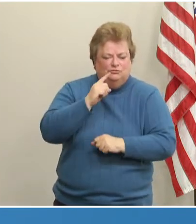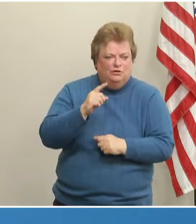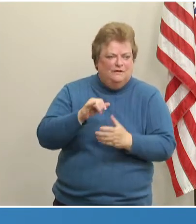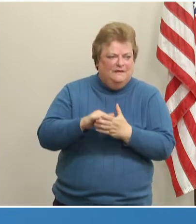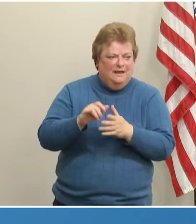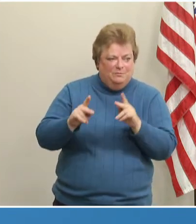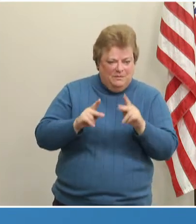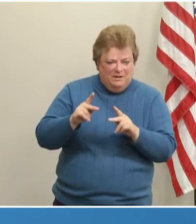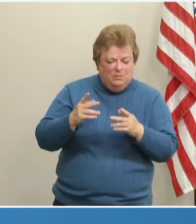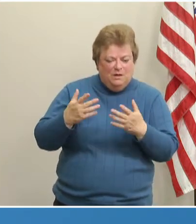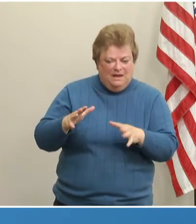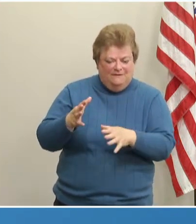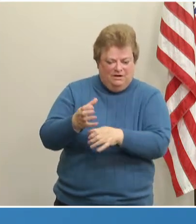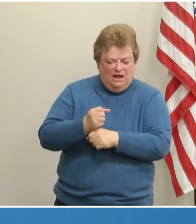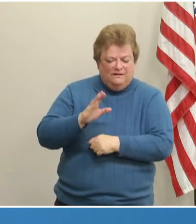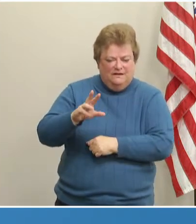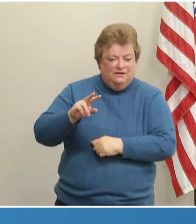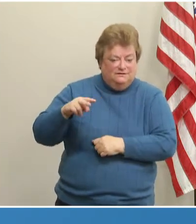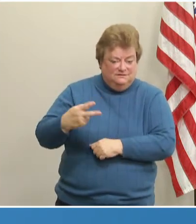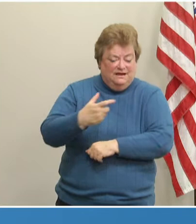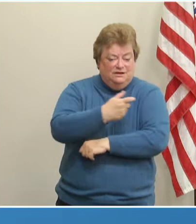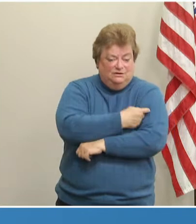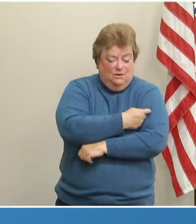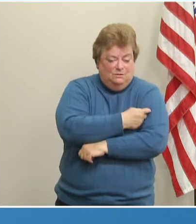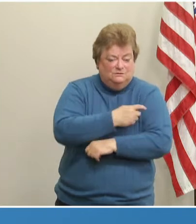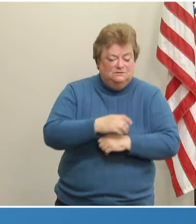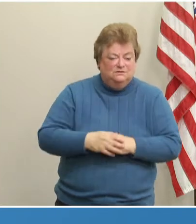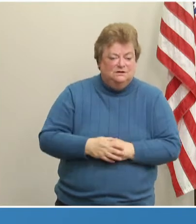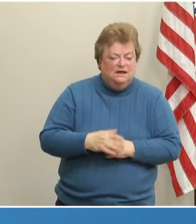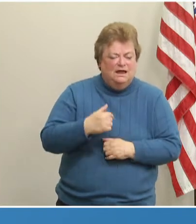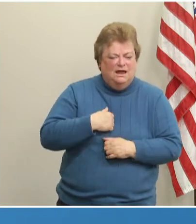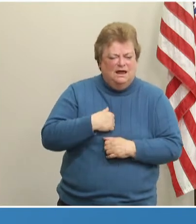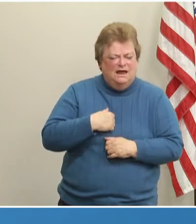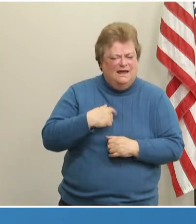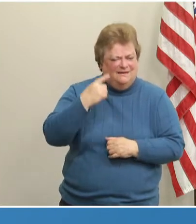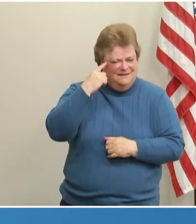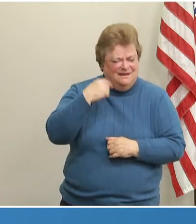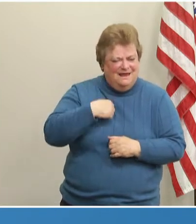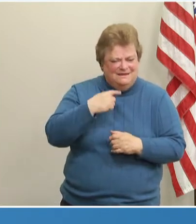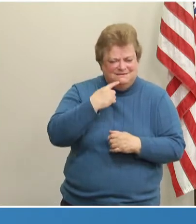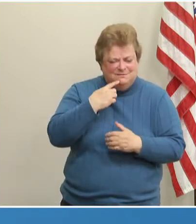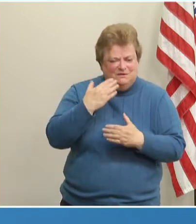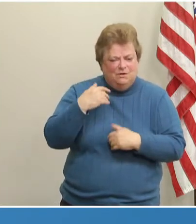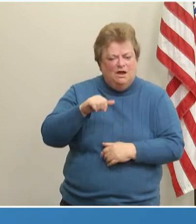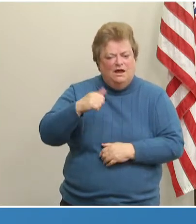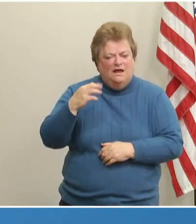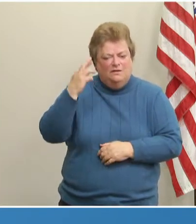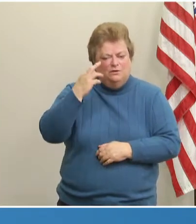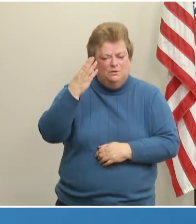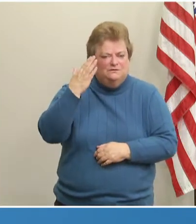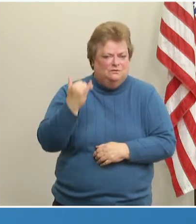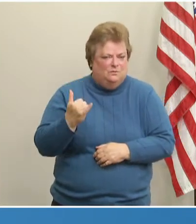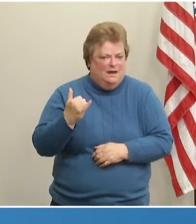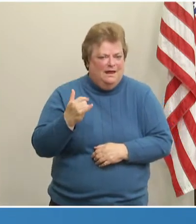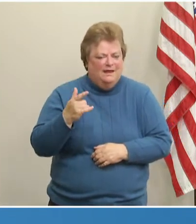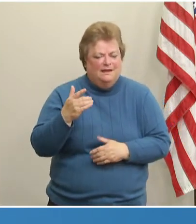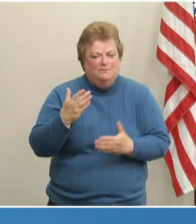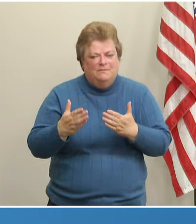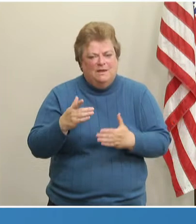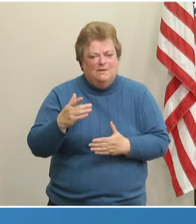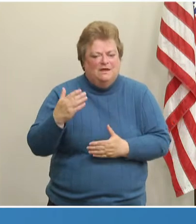that people have gotten their second doses. There could, I think I mentioned before, there could be other reasons why they haven't been able to get it. Maybe they were